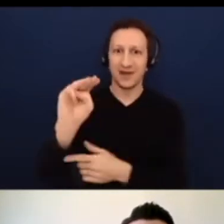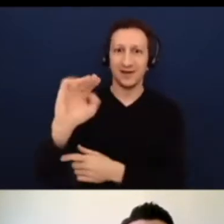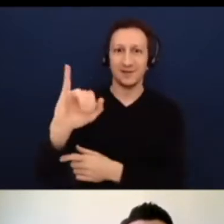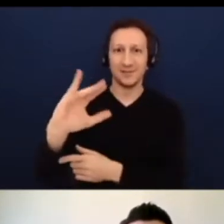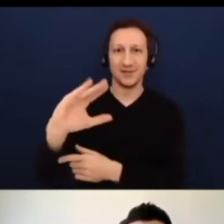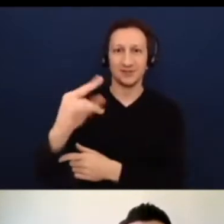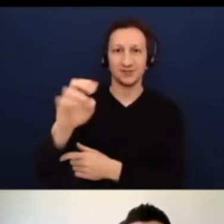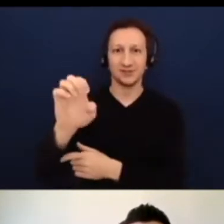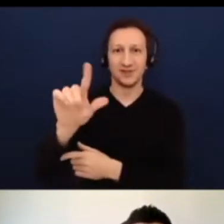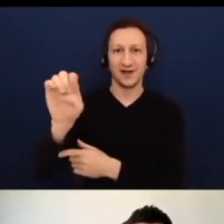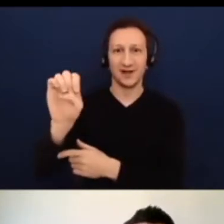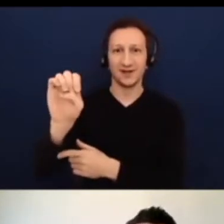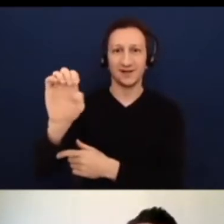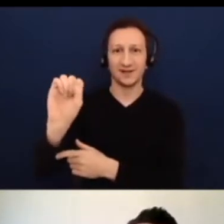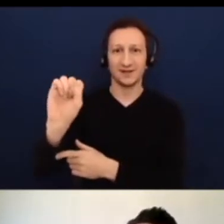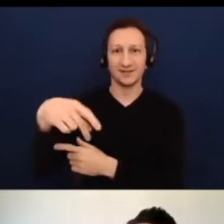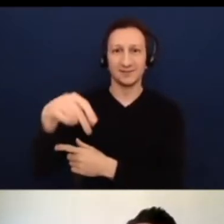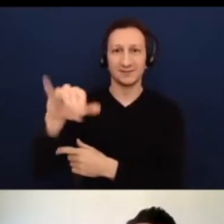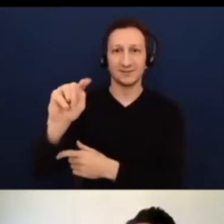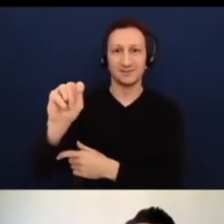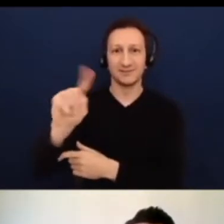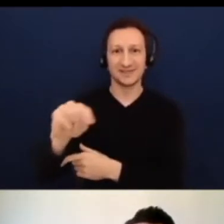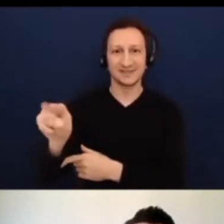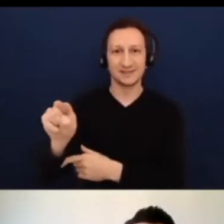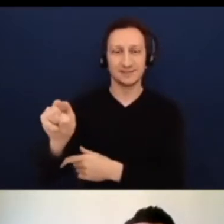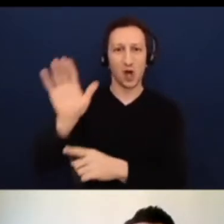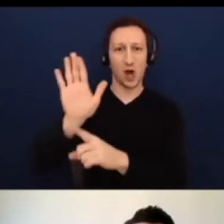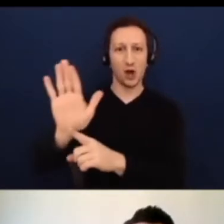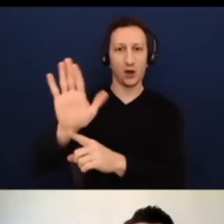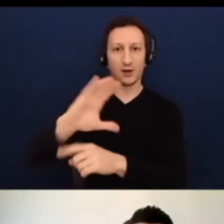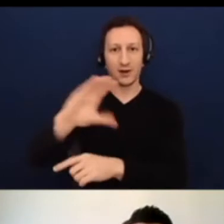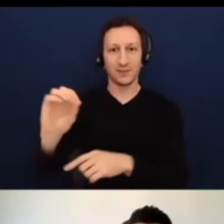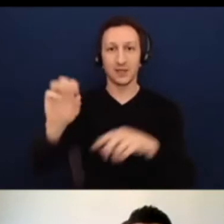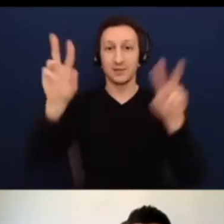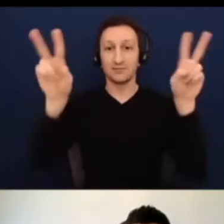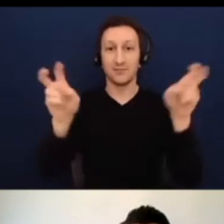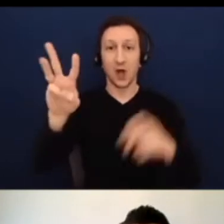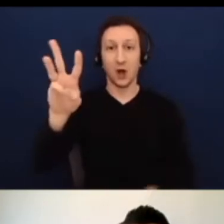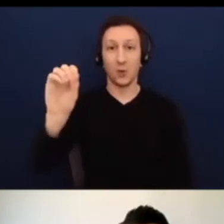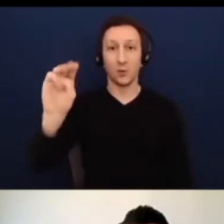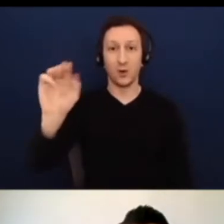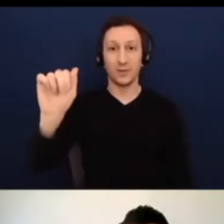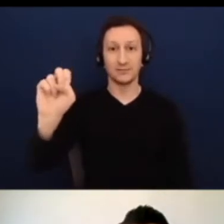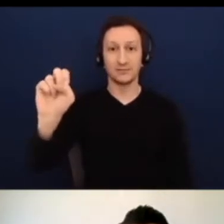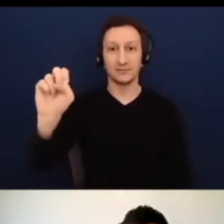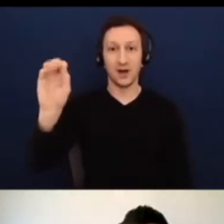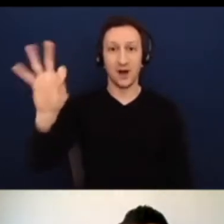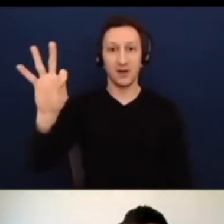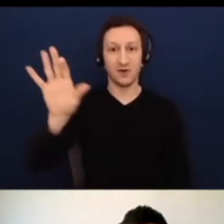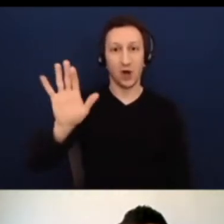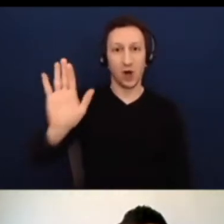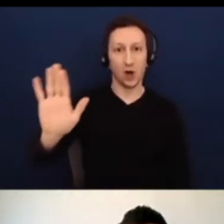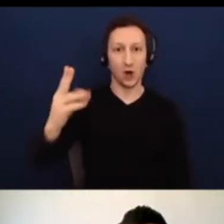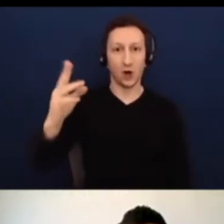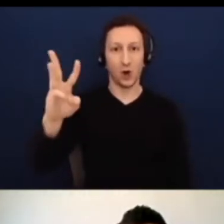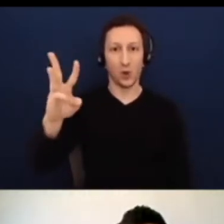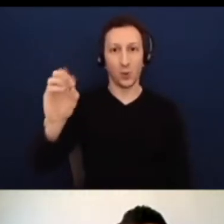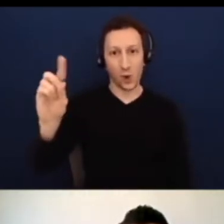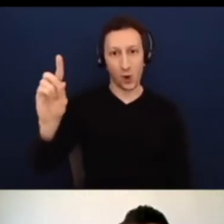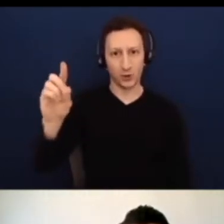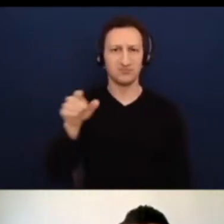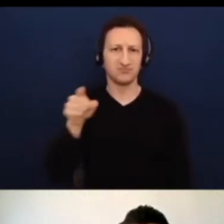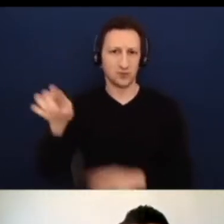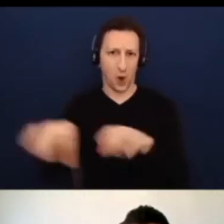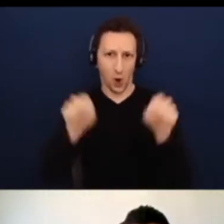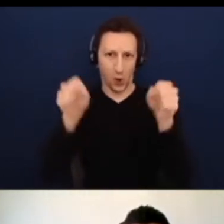panelists. Everyone here attending today really has a lot of experts who can answer your questions. A little bit about Michelle. She's a voiceover